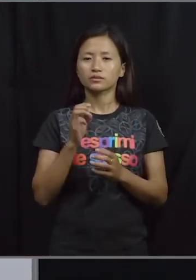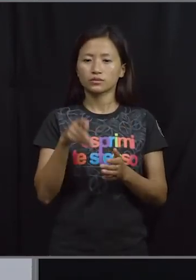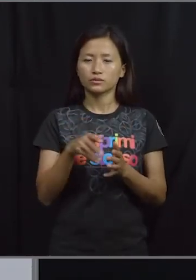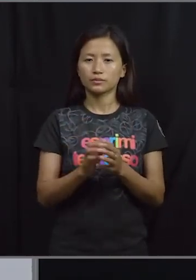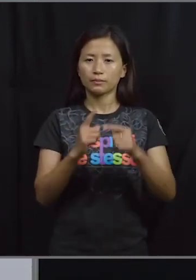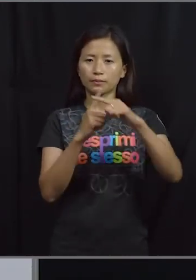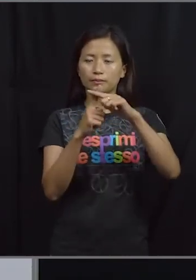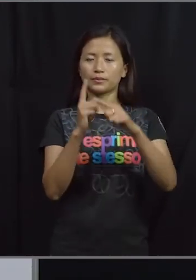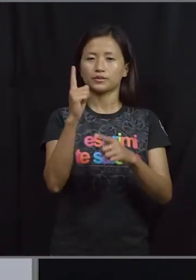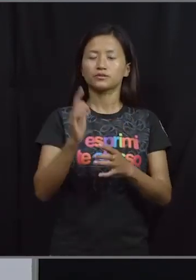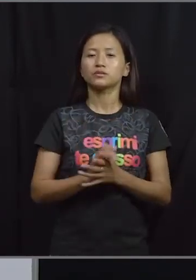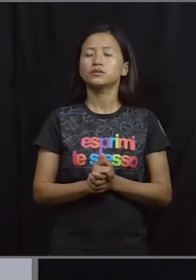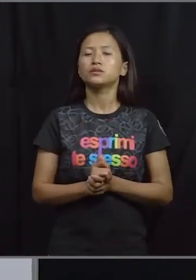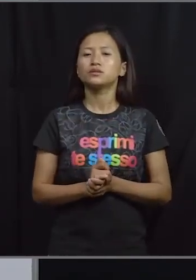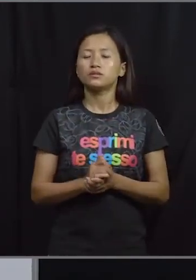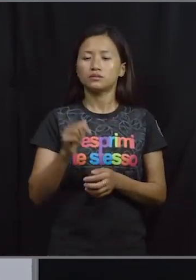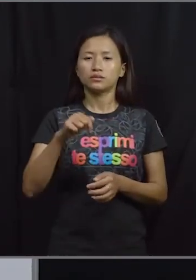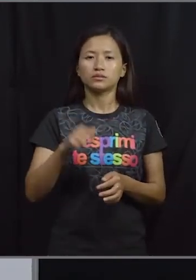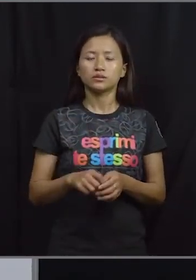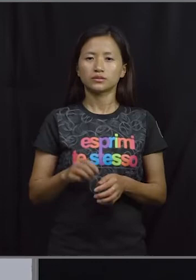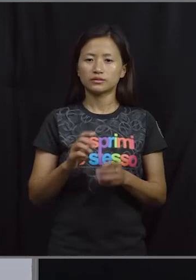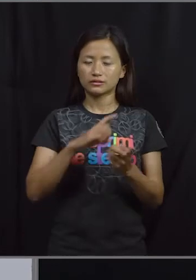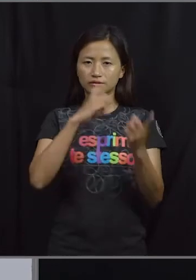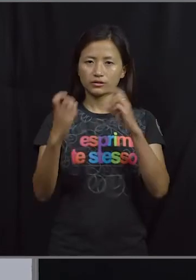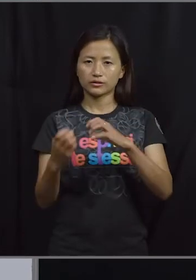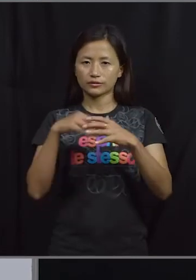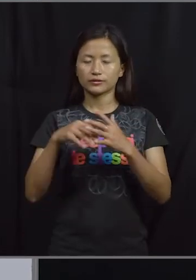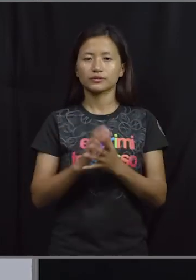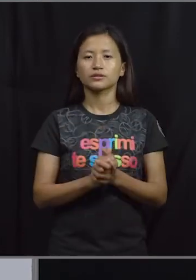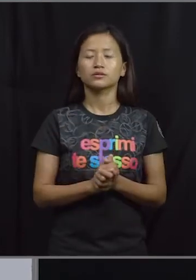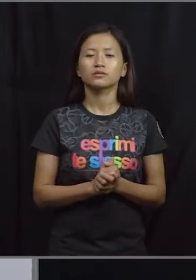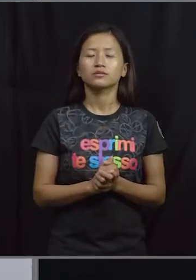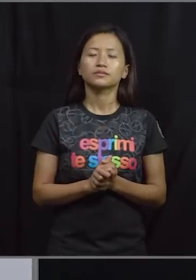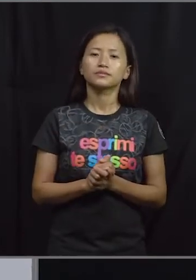+1. Okay, here we have to interchange